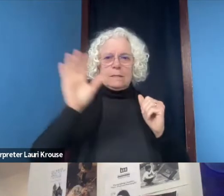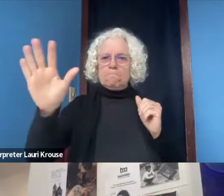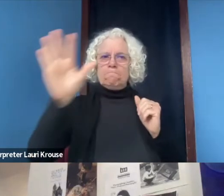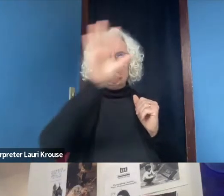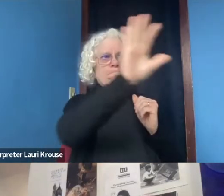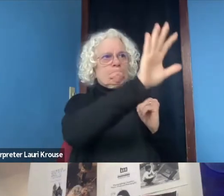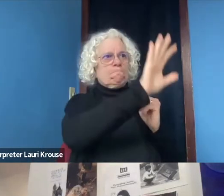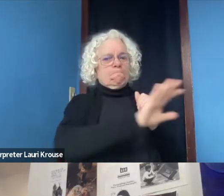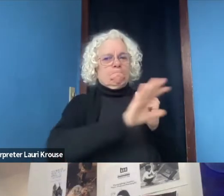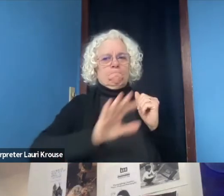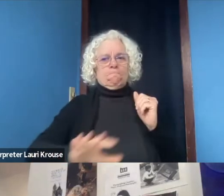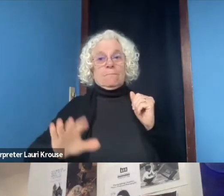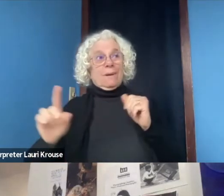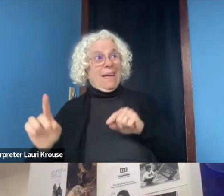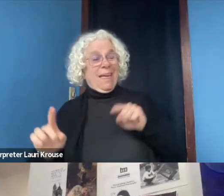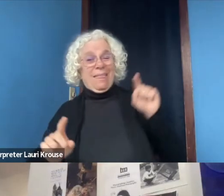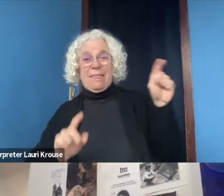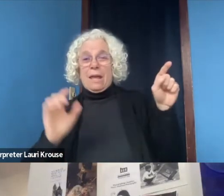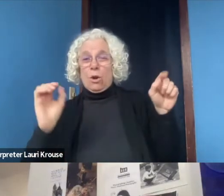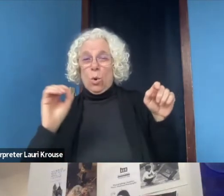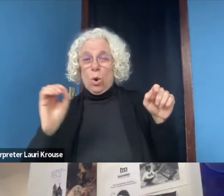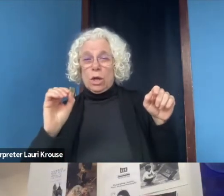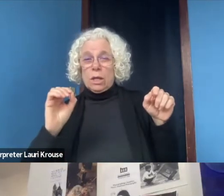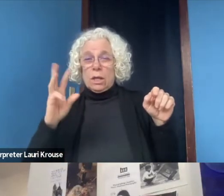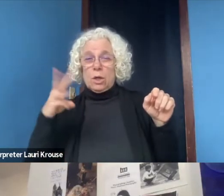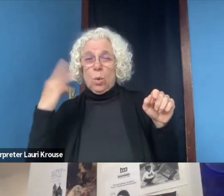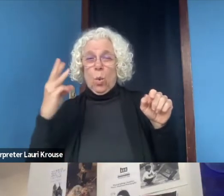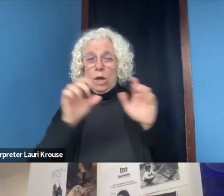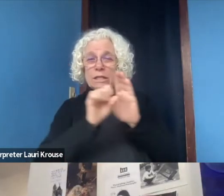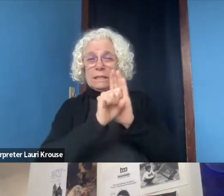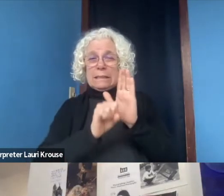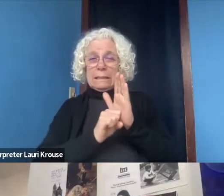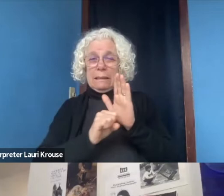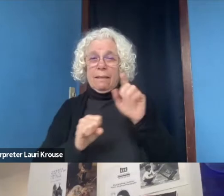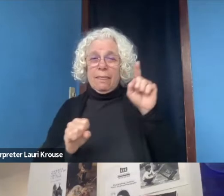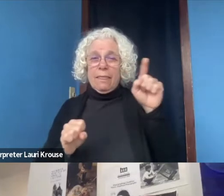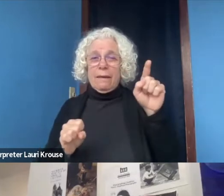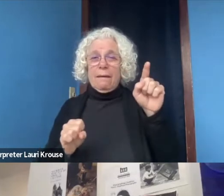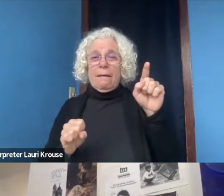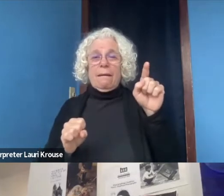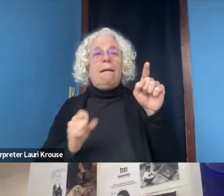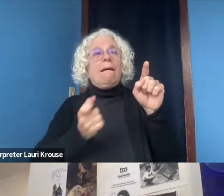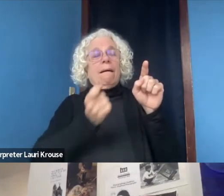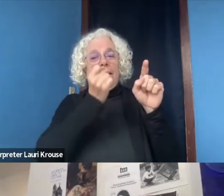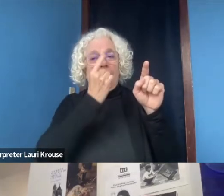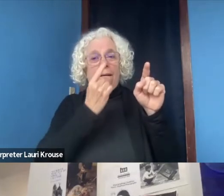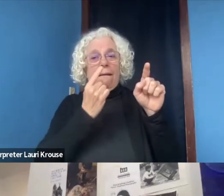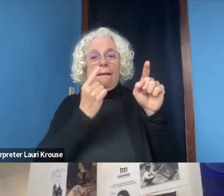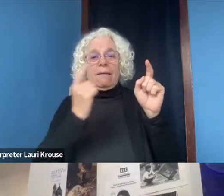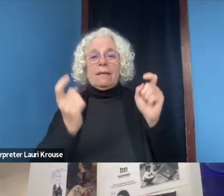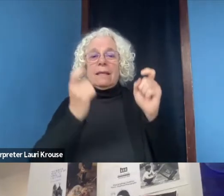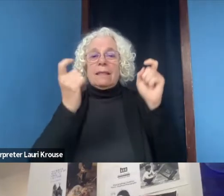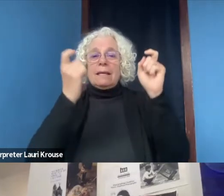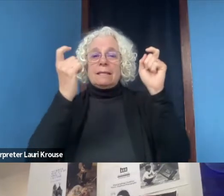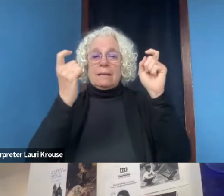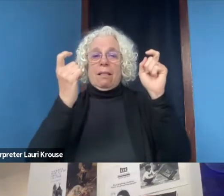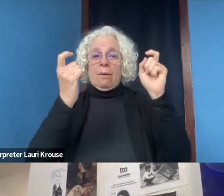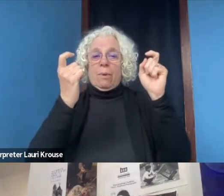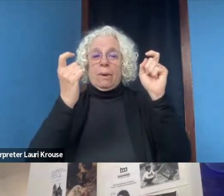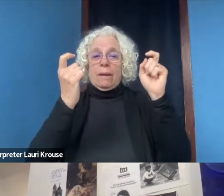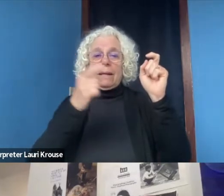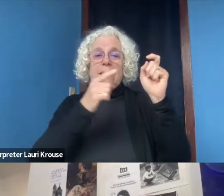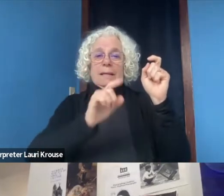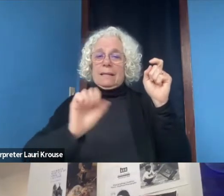to Oregon and Washington State, there's a heavy reliance on ceremonies for the salmon and for those things that